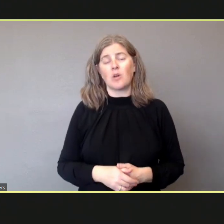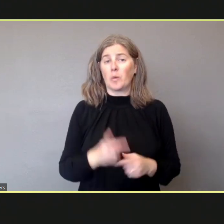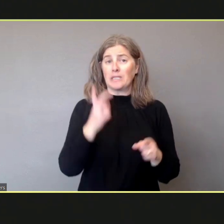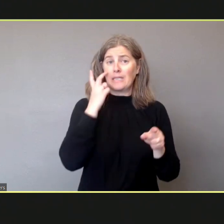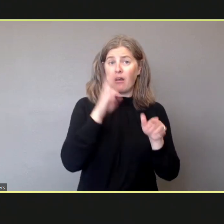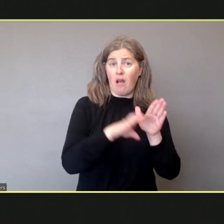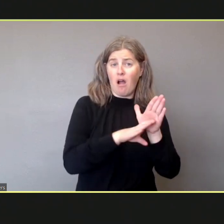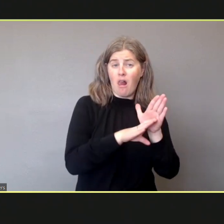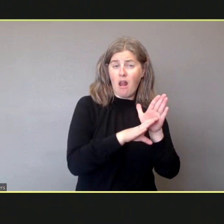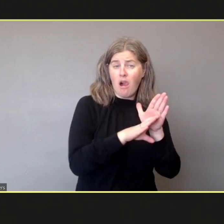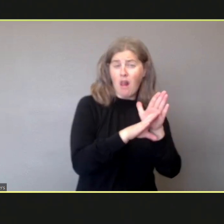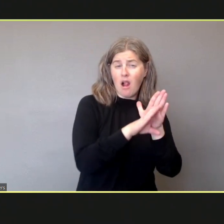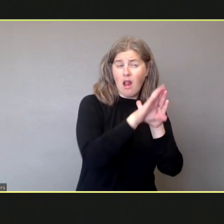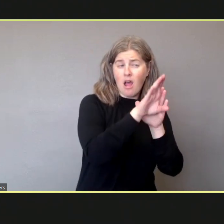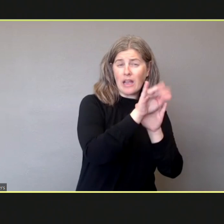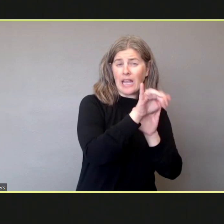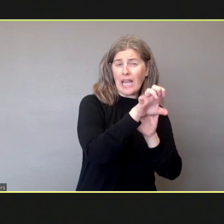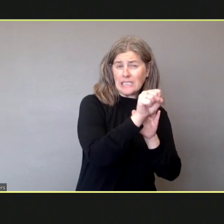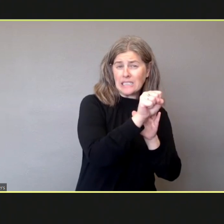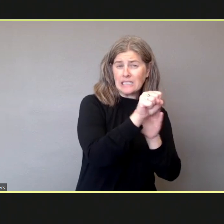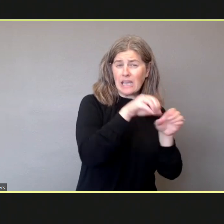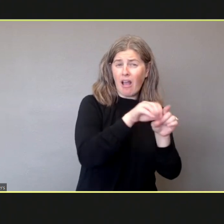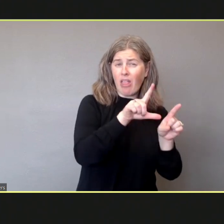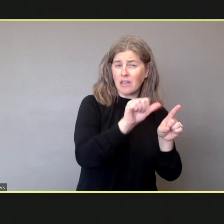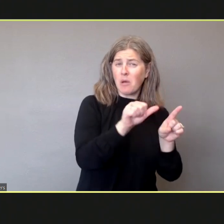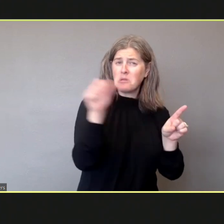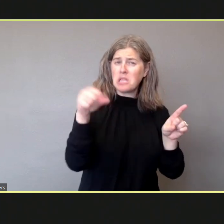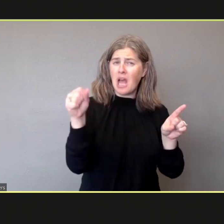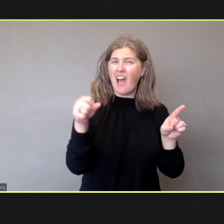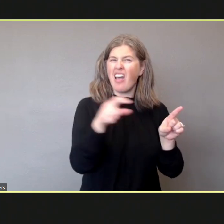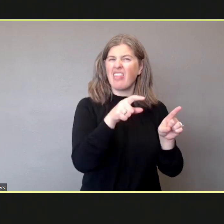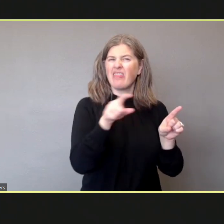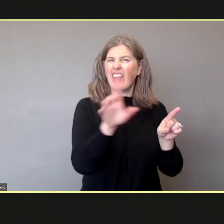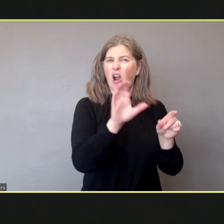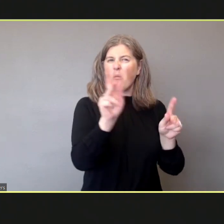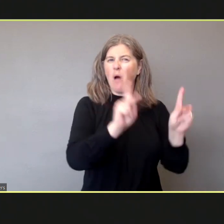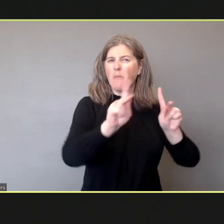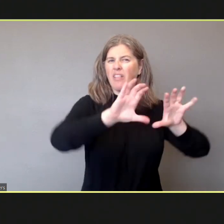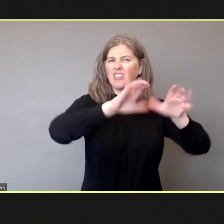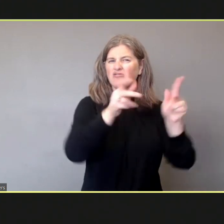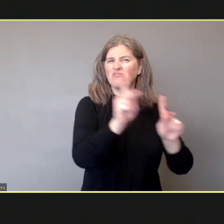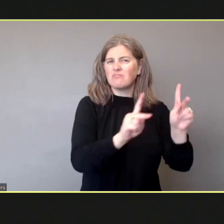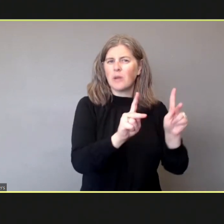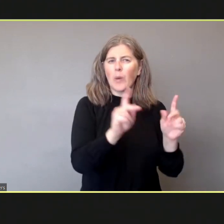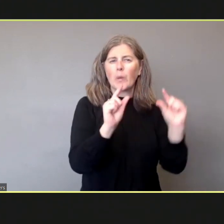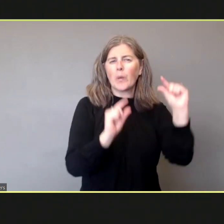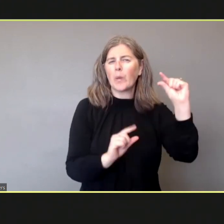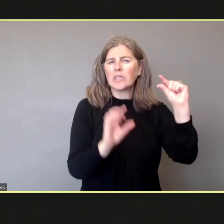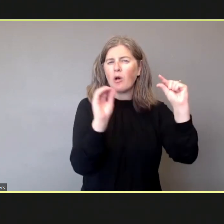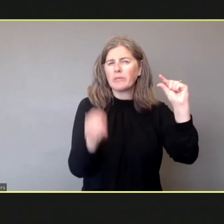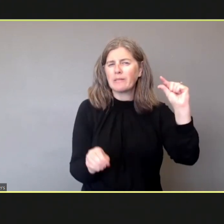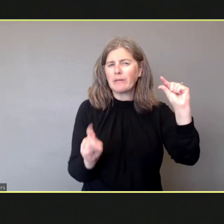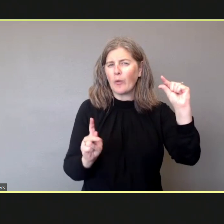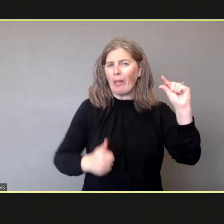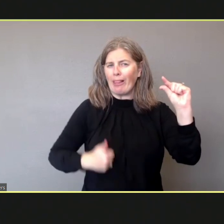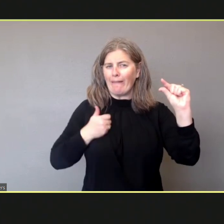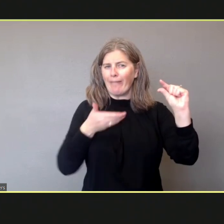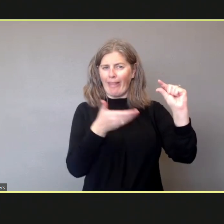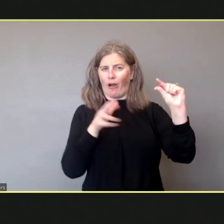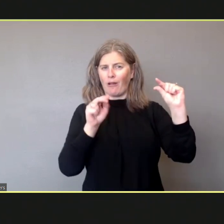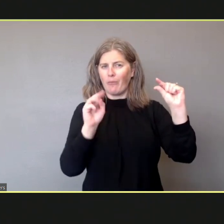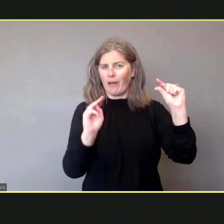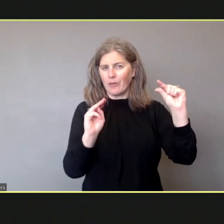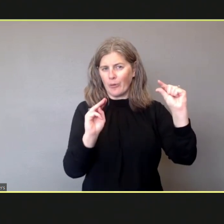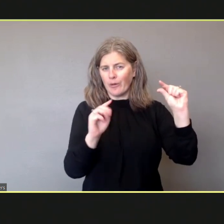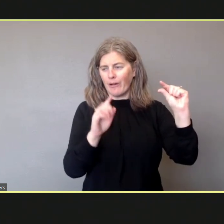in cases in Los Alamos, certainly they have just a very tiny fraction of the number of people in that county than